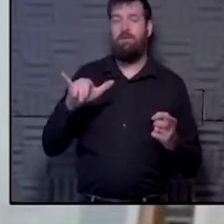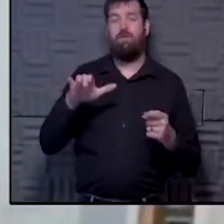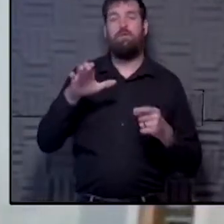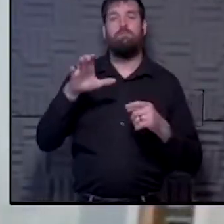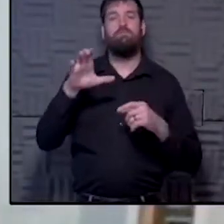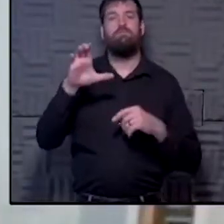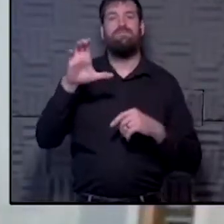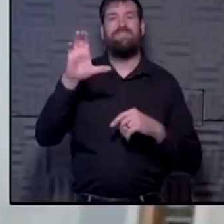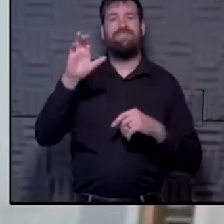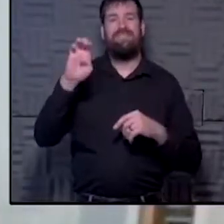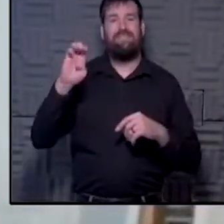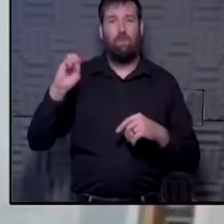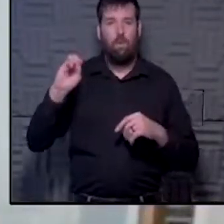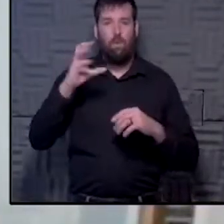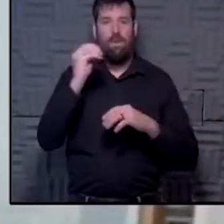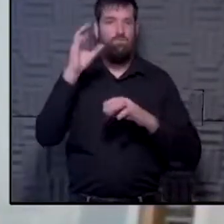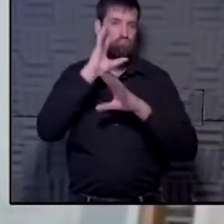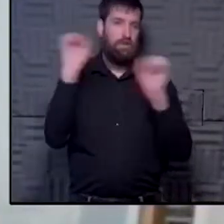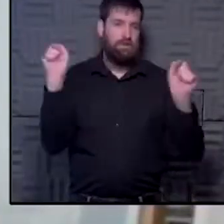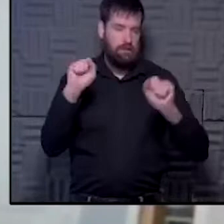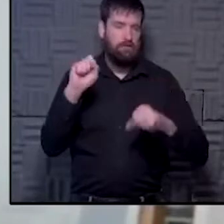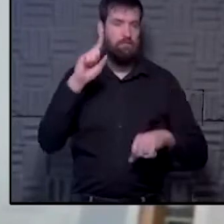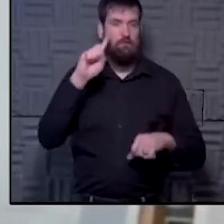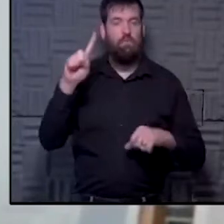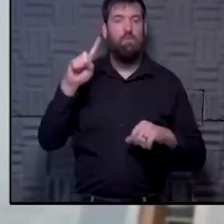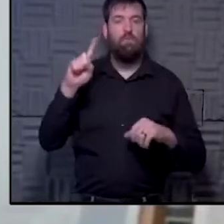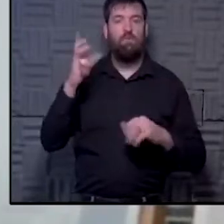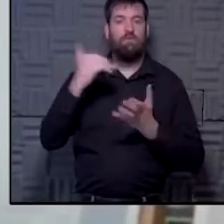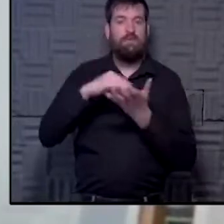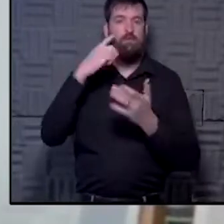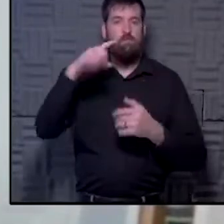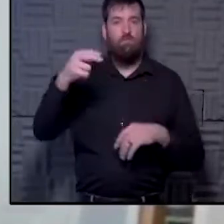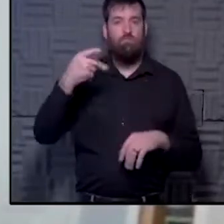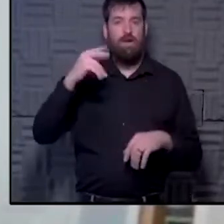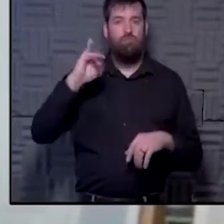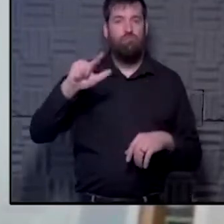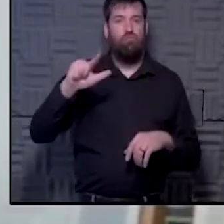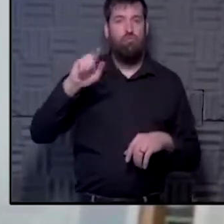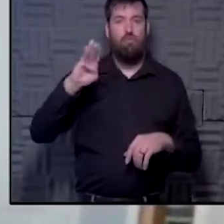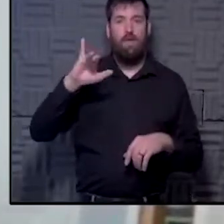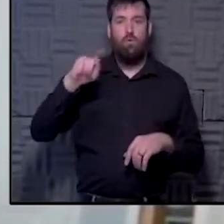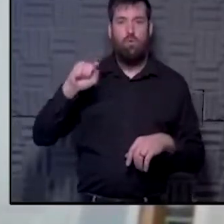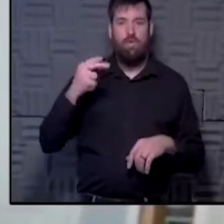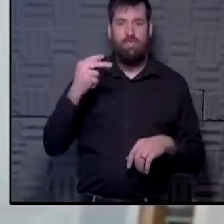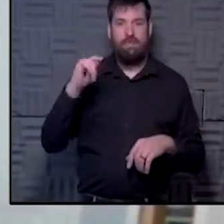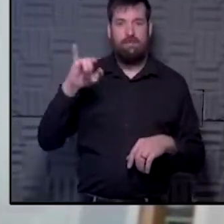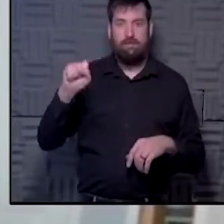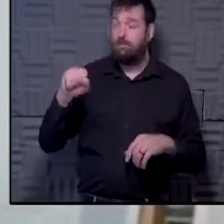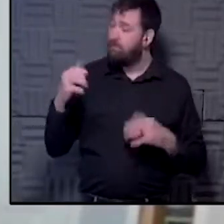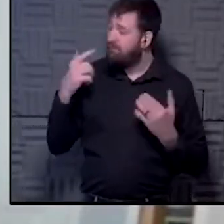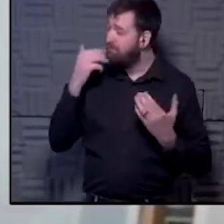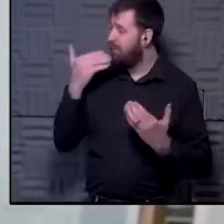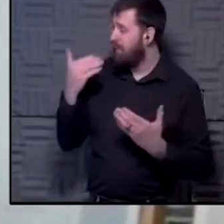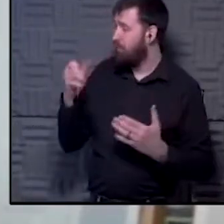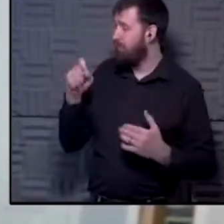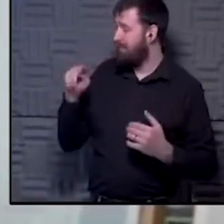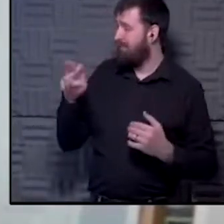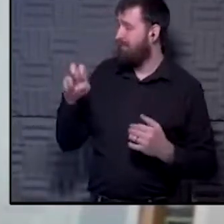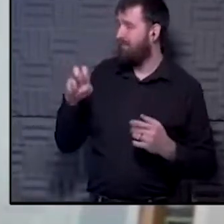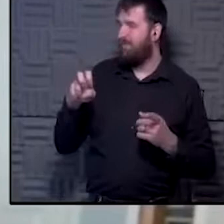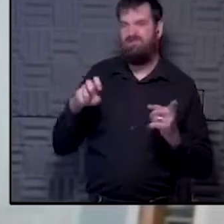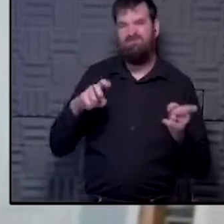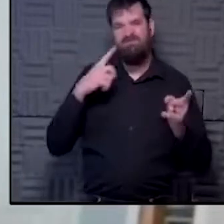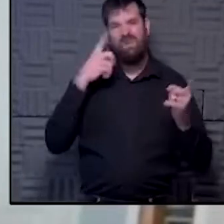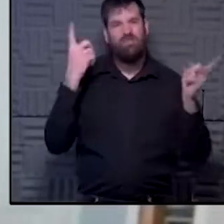CEO of the Center for Practical Bioethics. Yeah, thanks for having us, Steve. It's great to be with you guys. I concur with Carrie. You